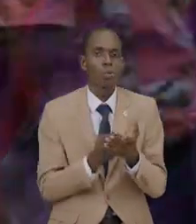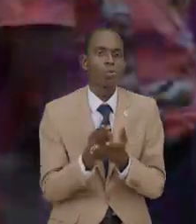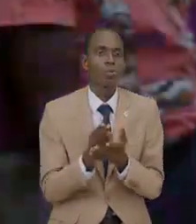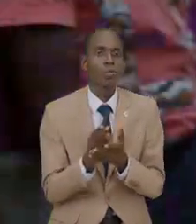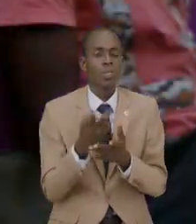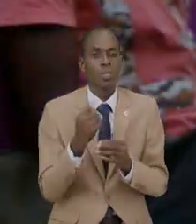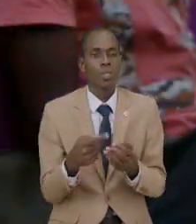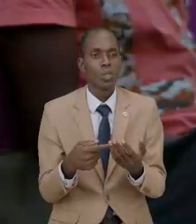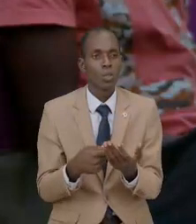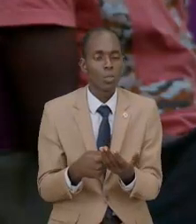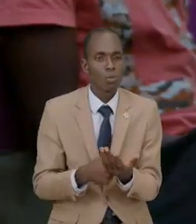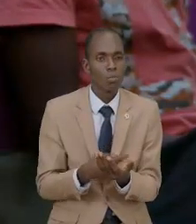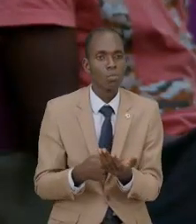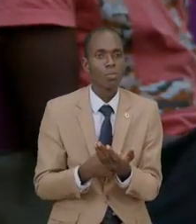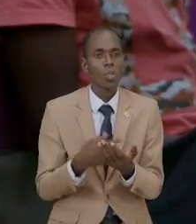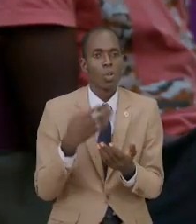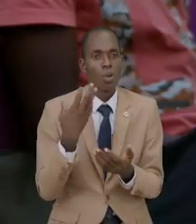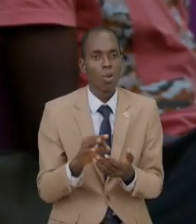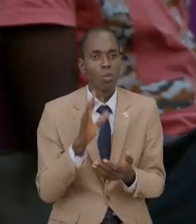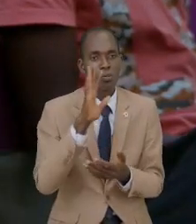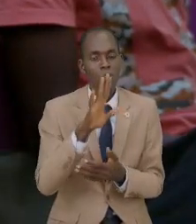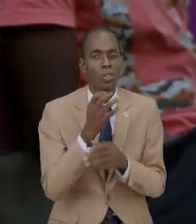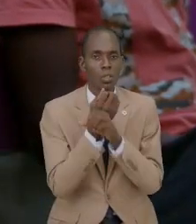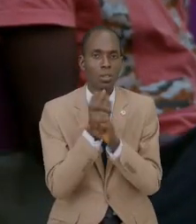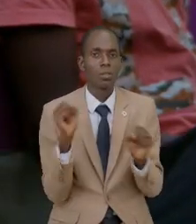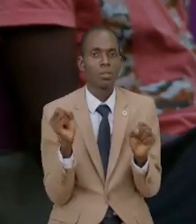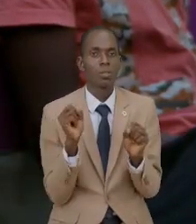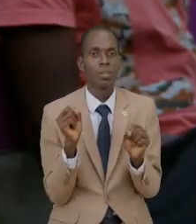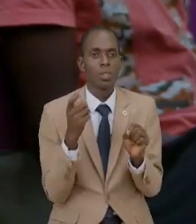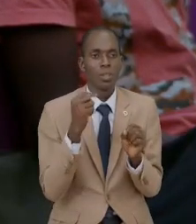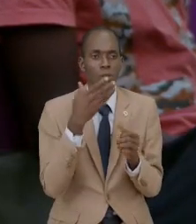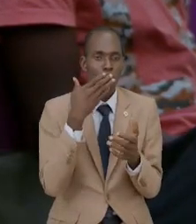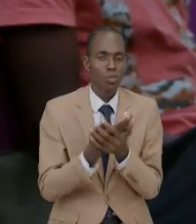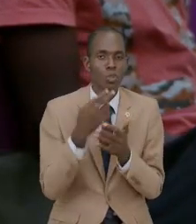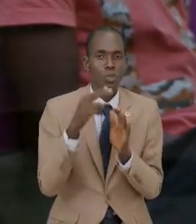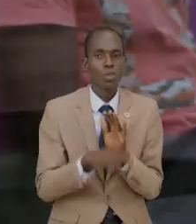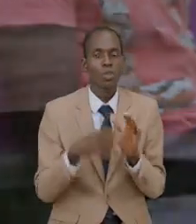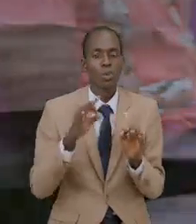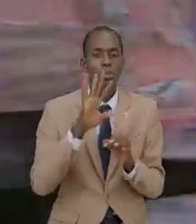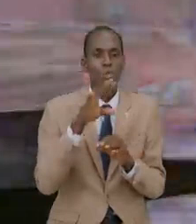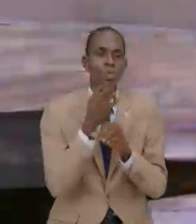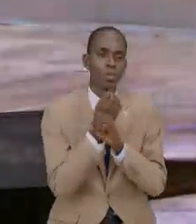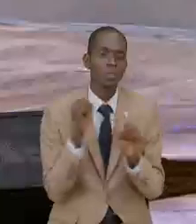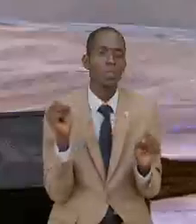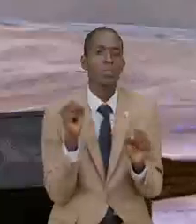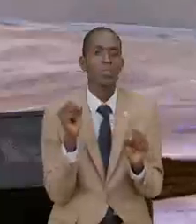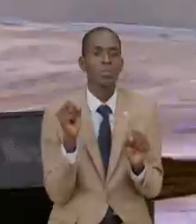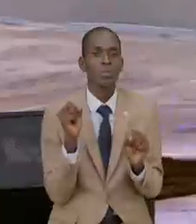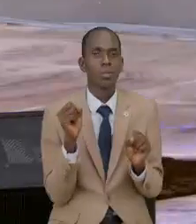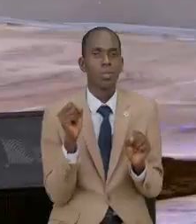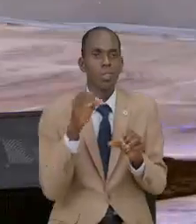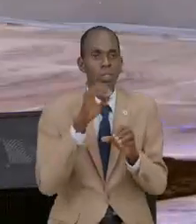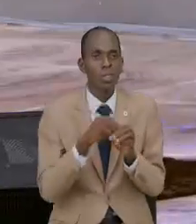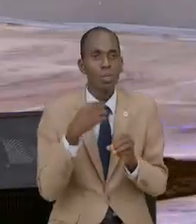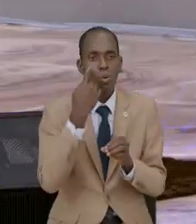the gospel of your salvation, the good news of your salvation, in